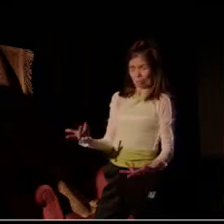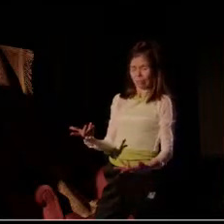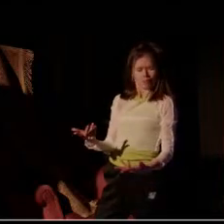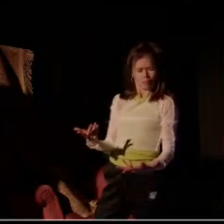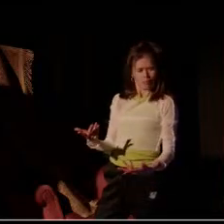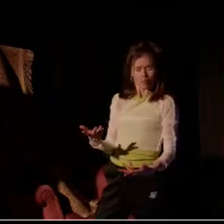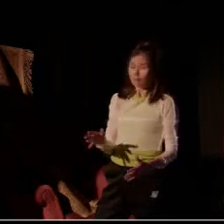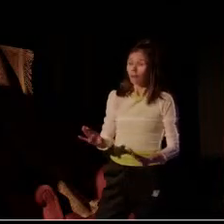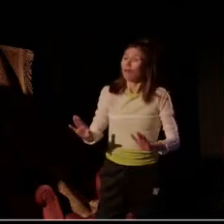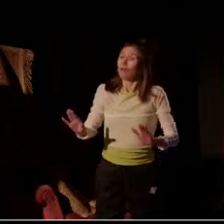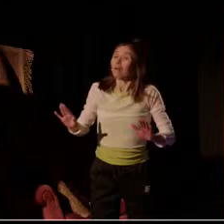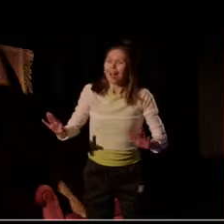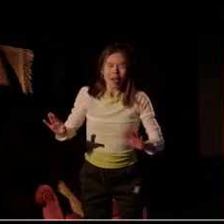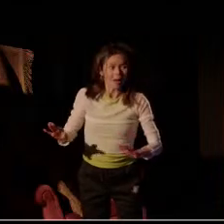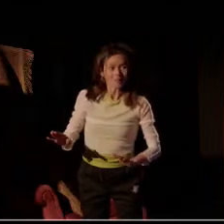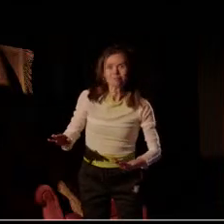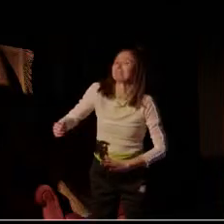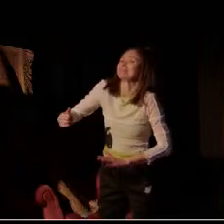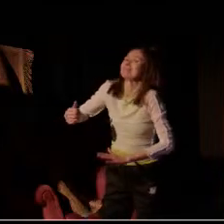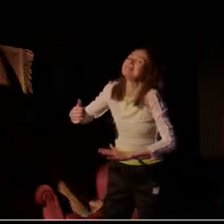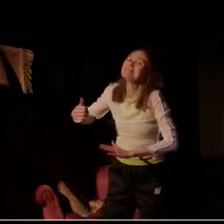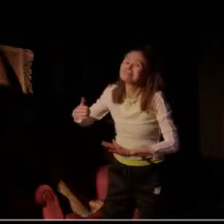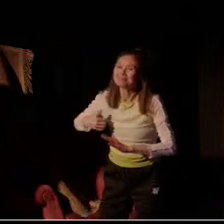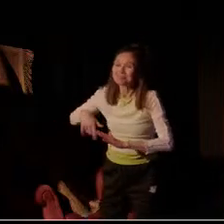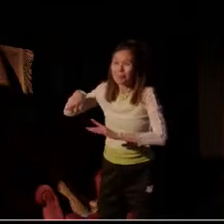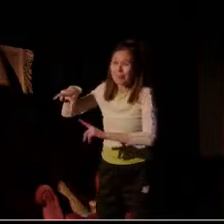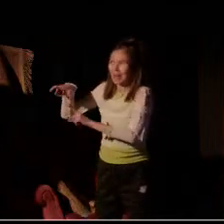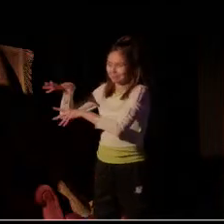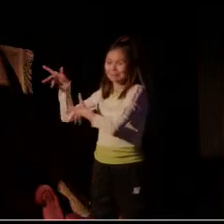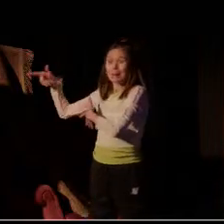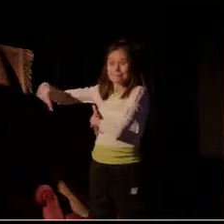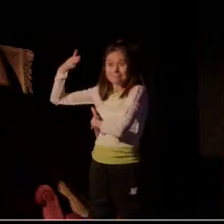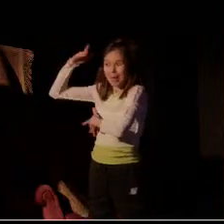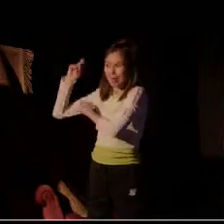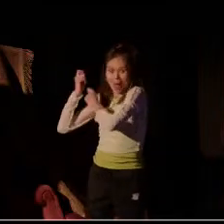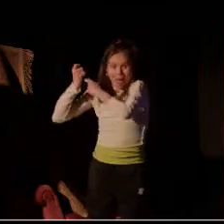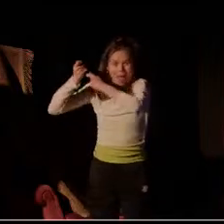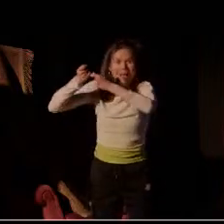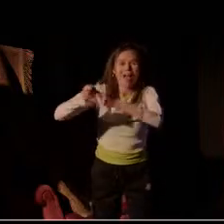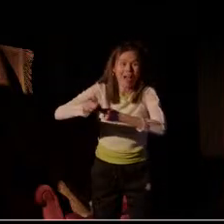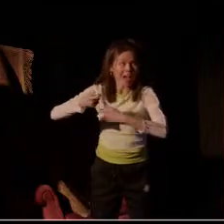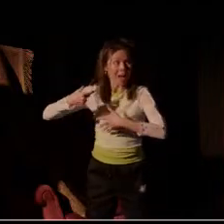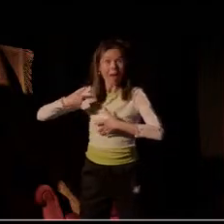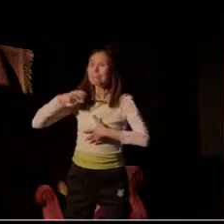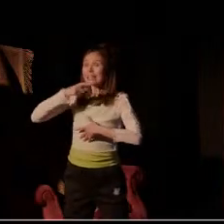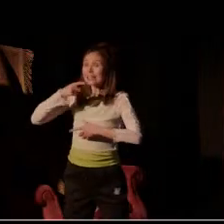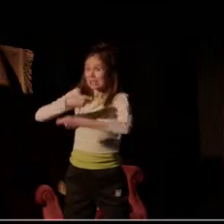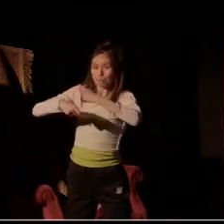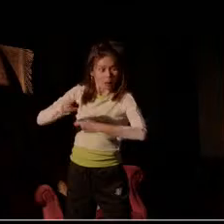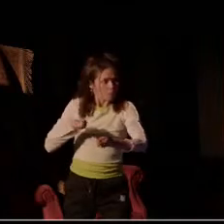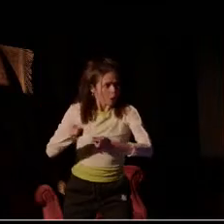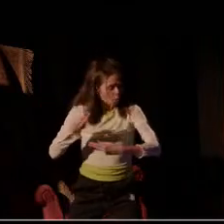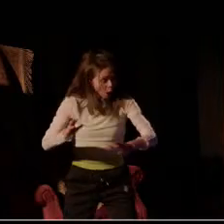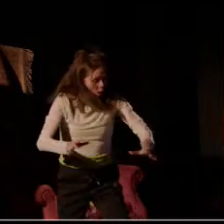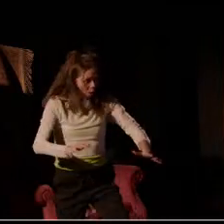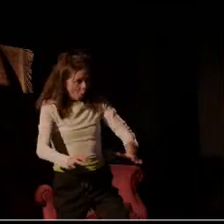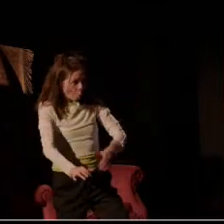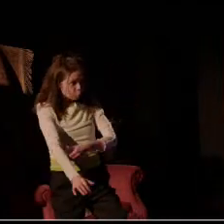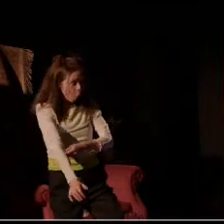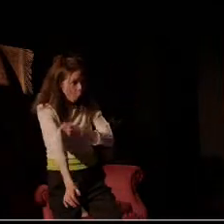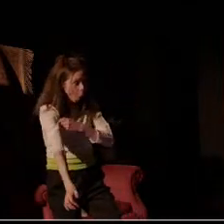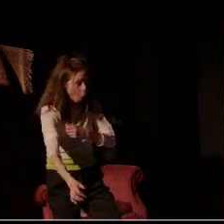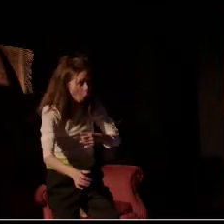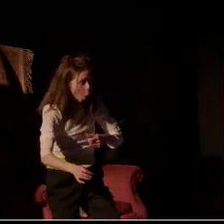And my mother makes a queen of the feast and she lays it on. Oh!